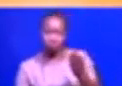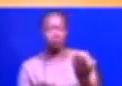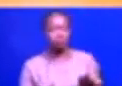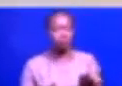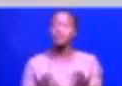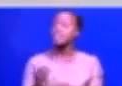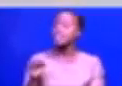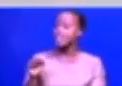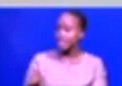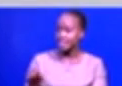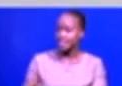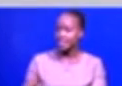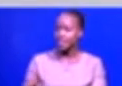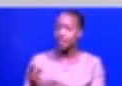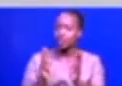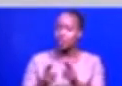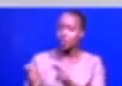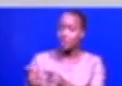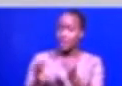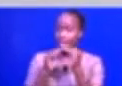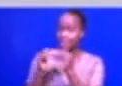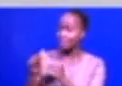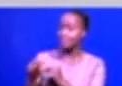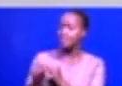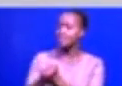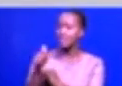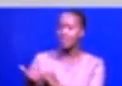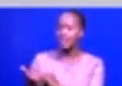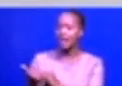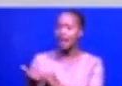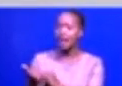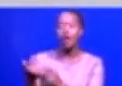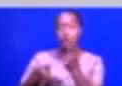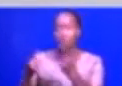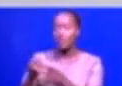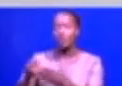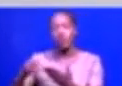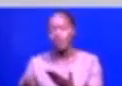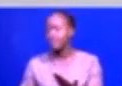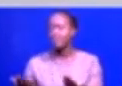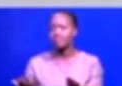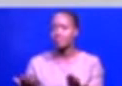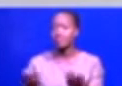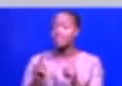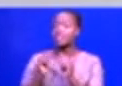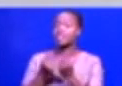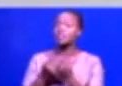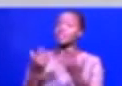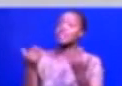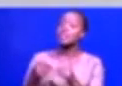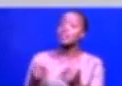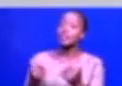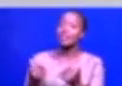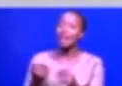Yes. Normally at this level, it is another do or die. Normally the teams at this level play their